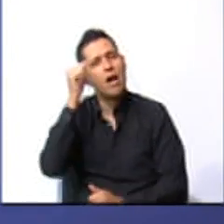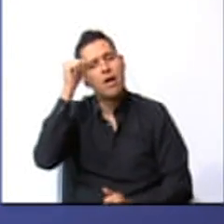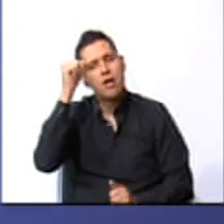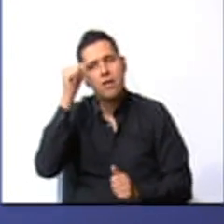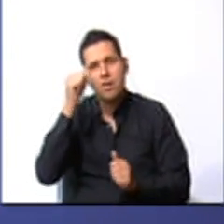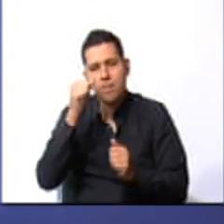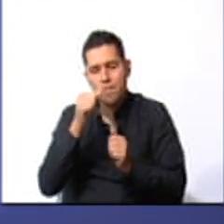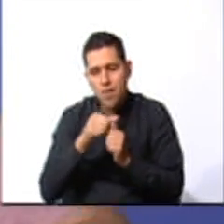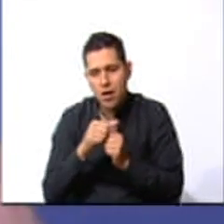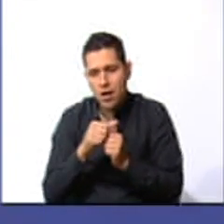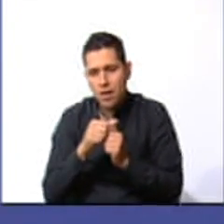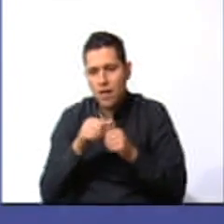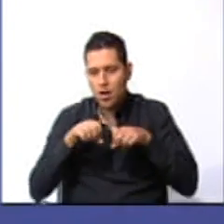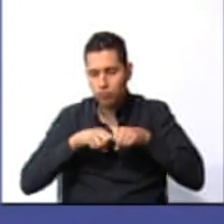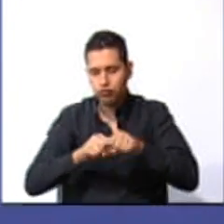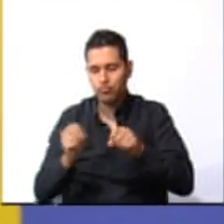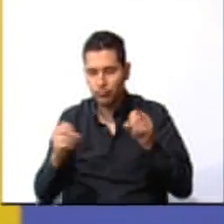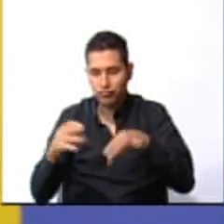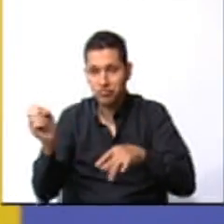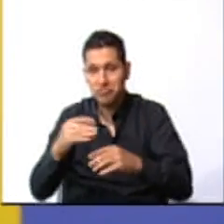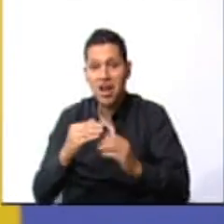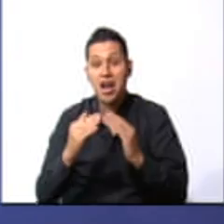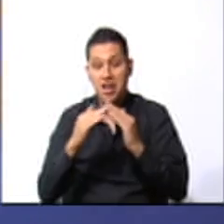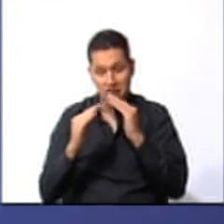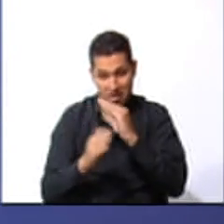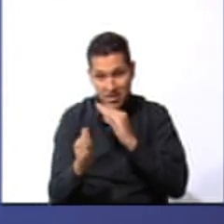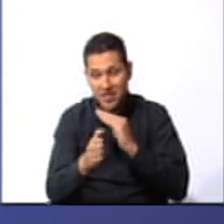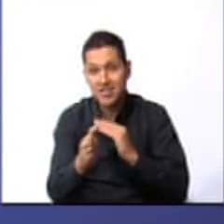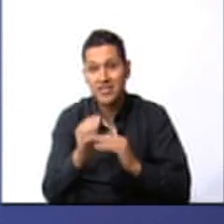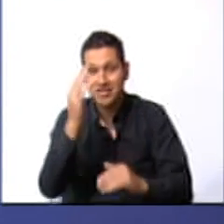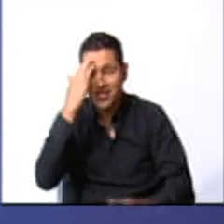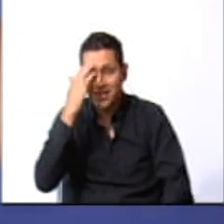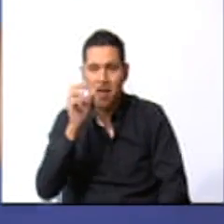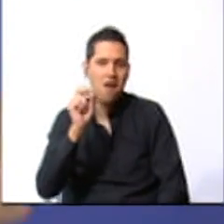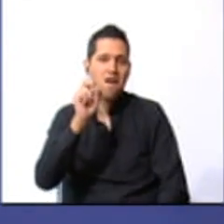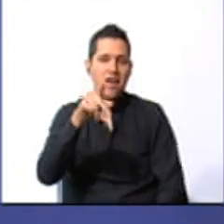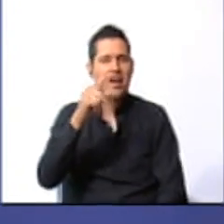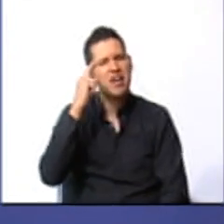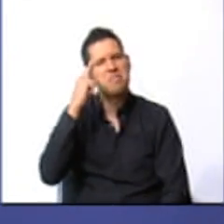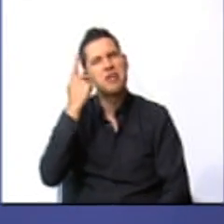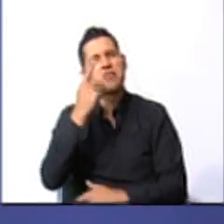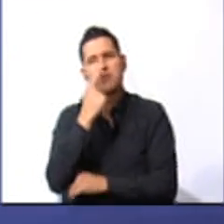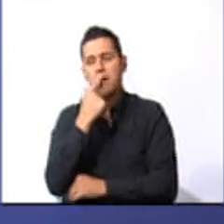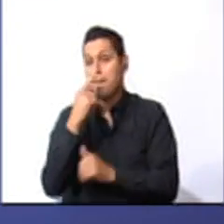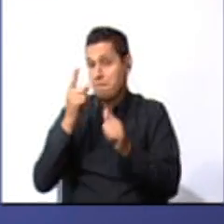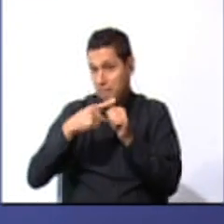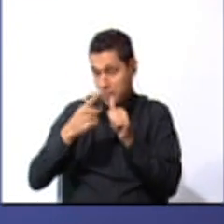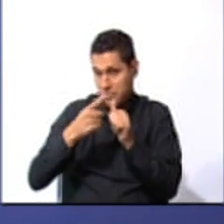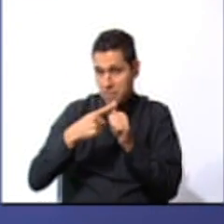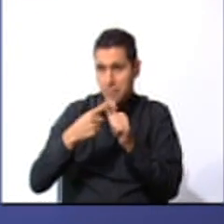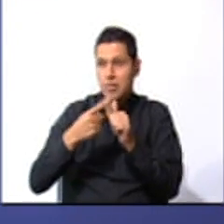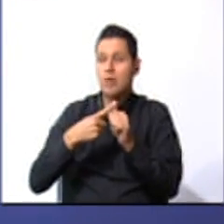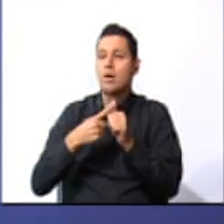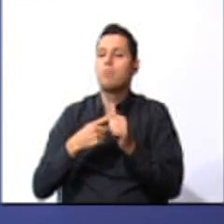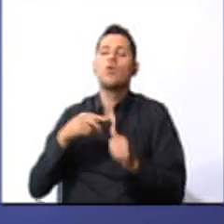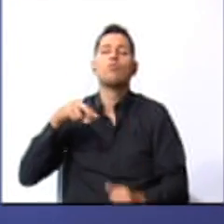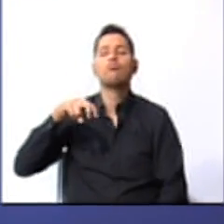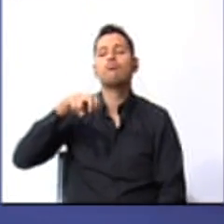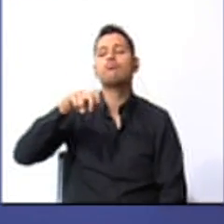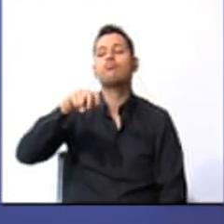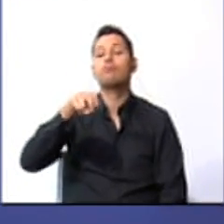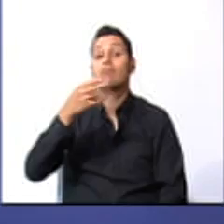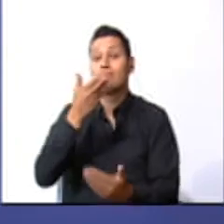the supermarket's directions. So, let's think. First, walk to the